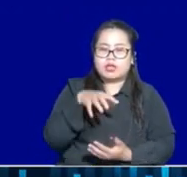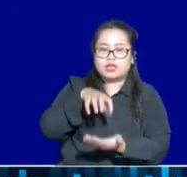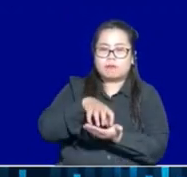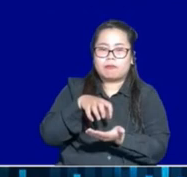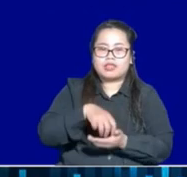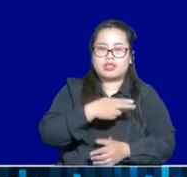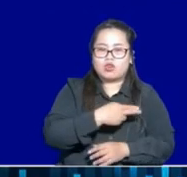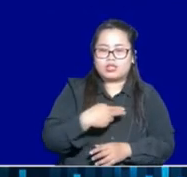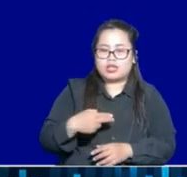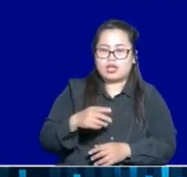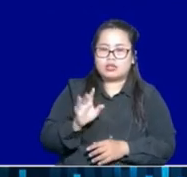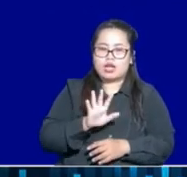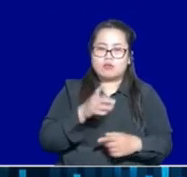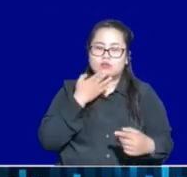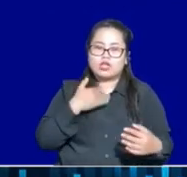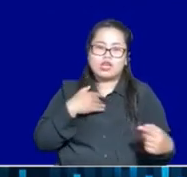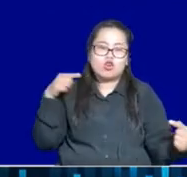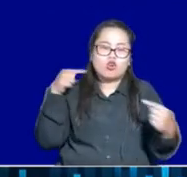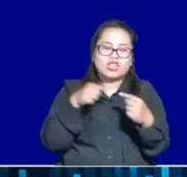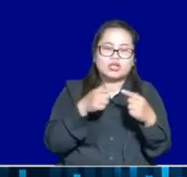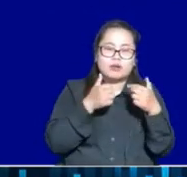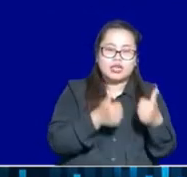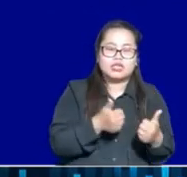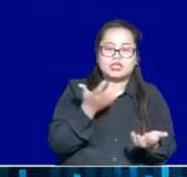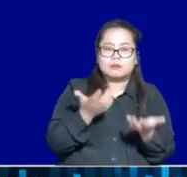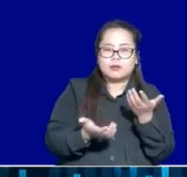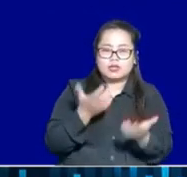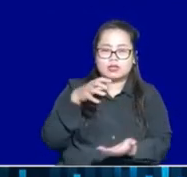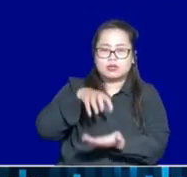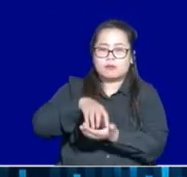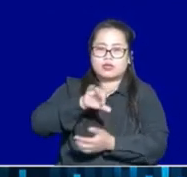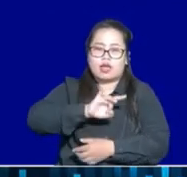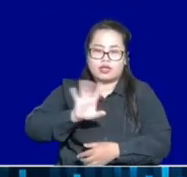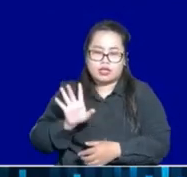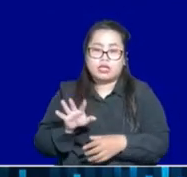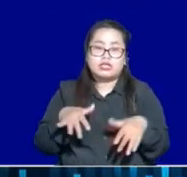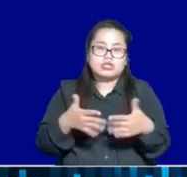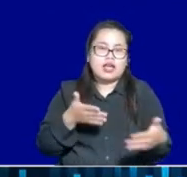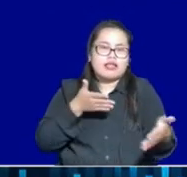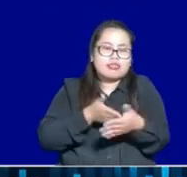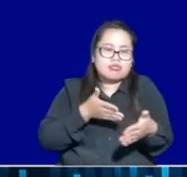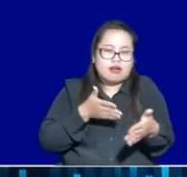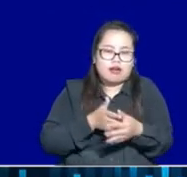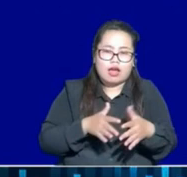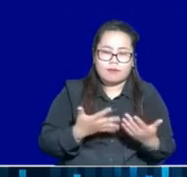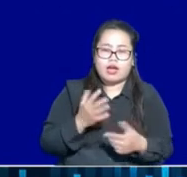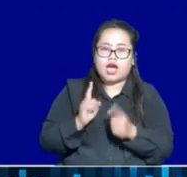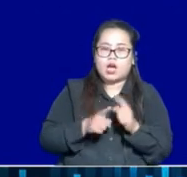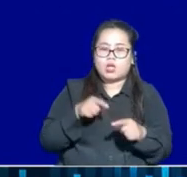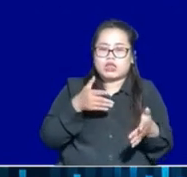progress than others. So challenges are very different in the different parts of the